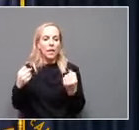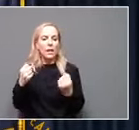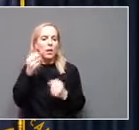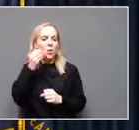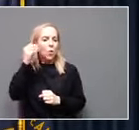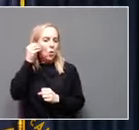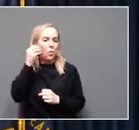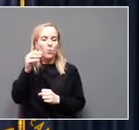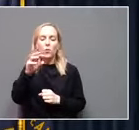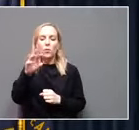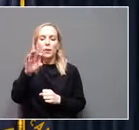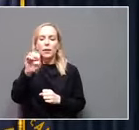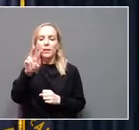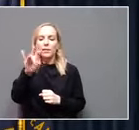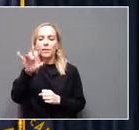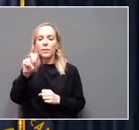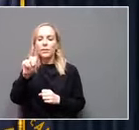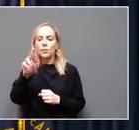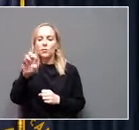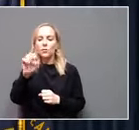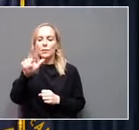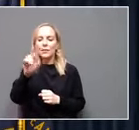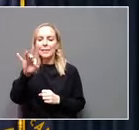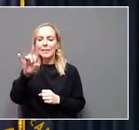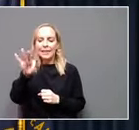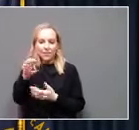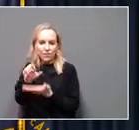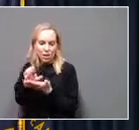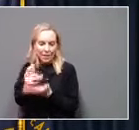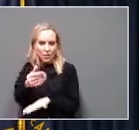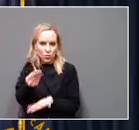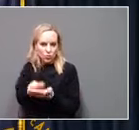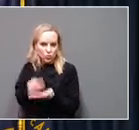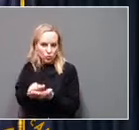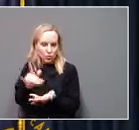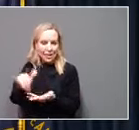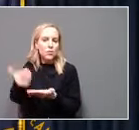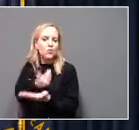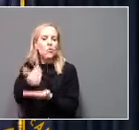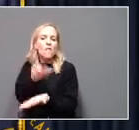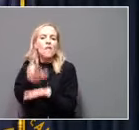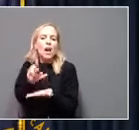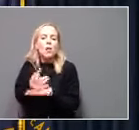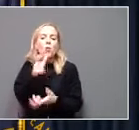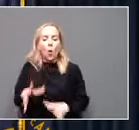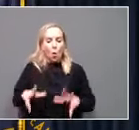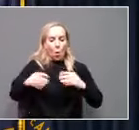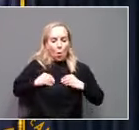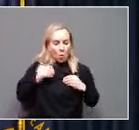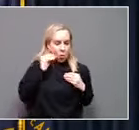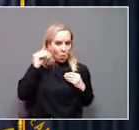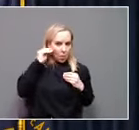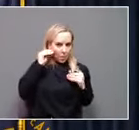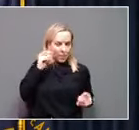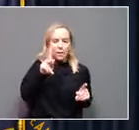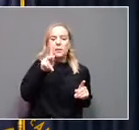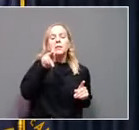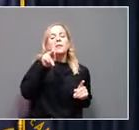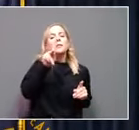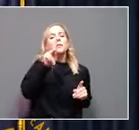a new fund for those that own their home. That is the Team Kentucky Homeowner Assistance